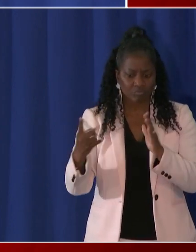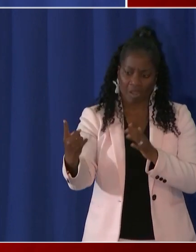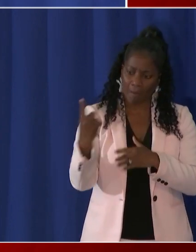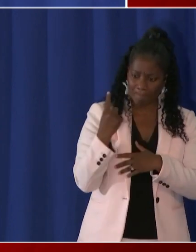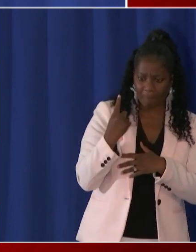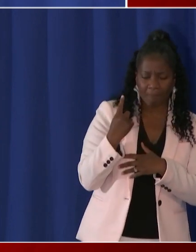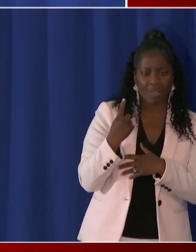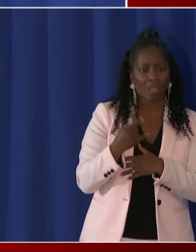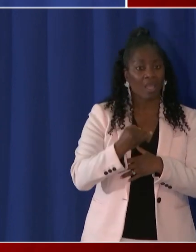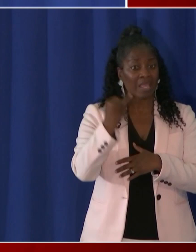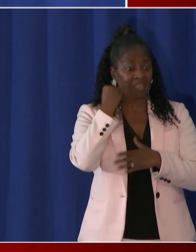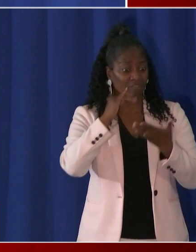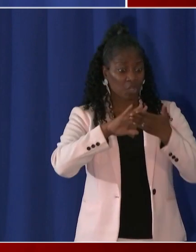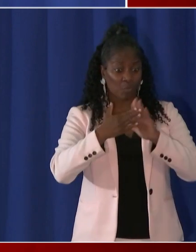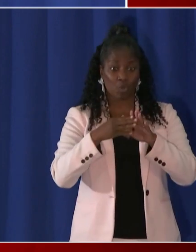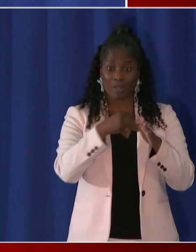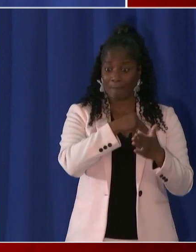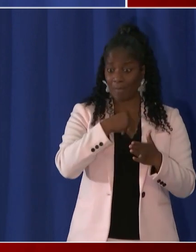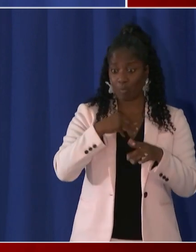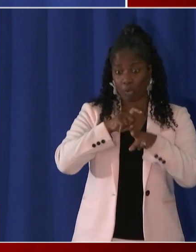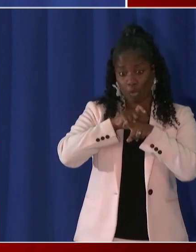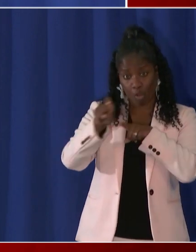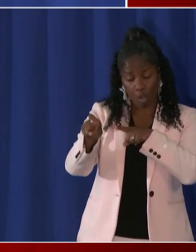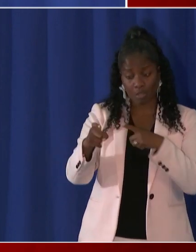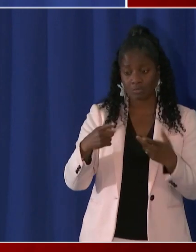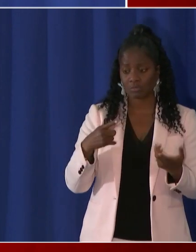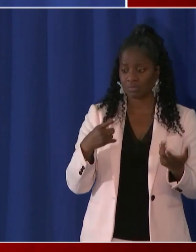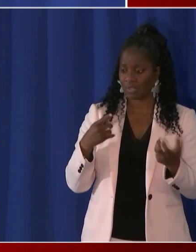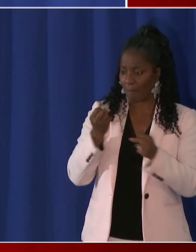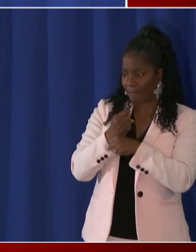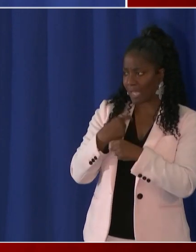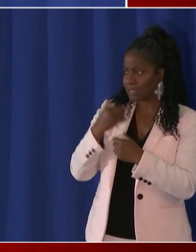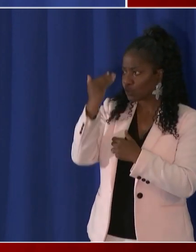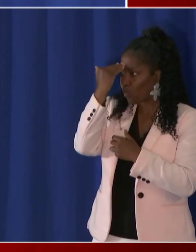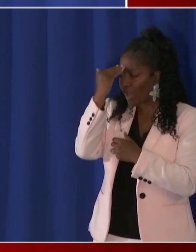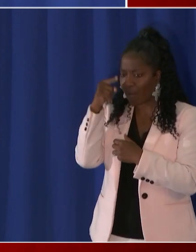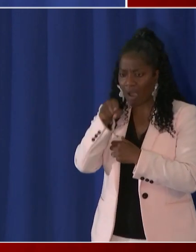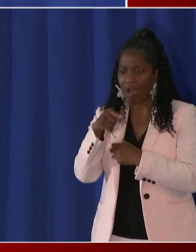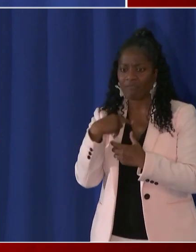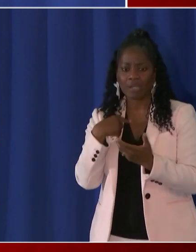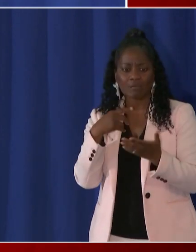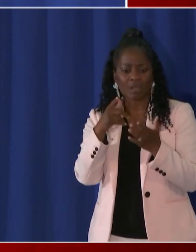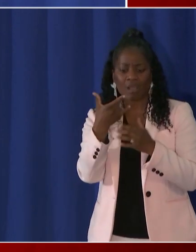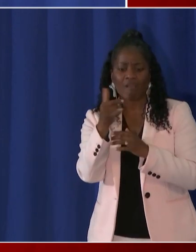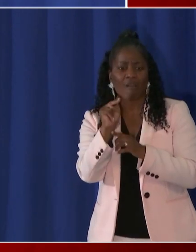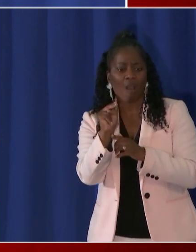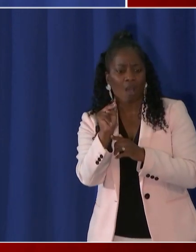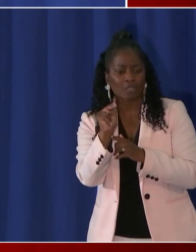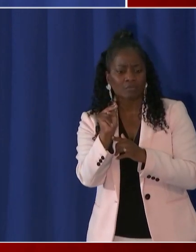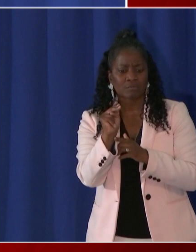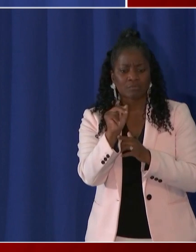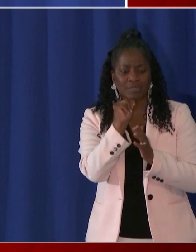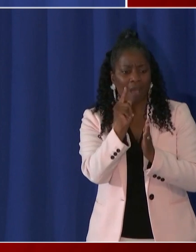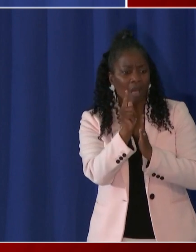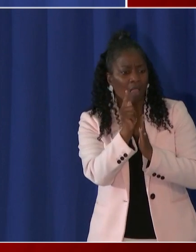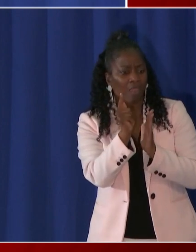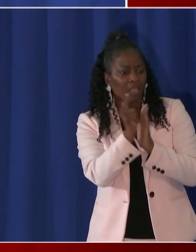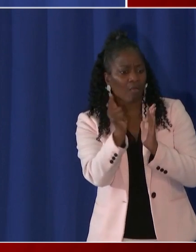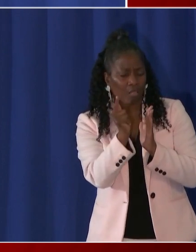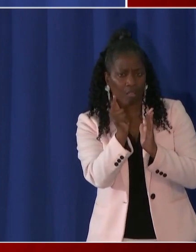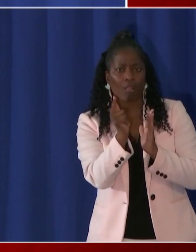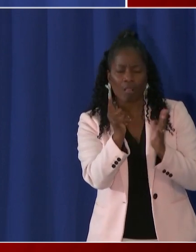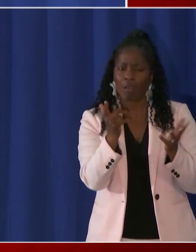able, if a community member calls and can make us aware of an illegal gun, to offer a huge